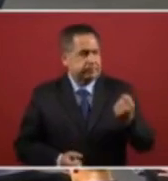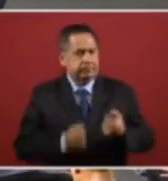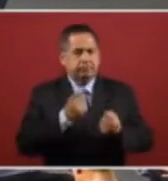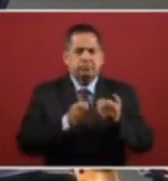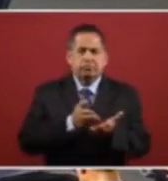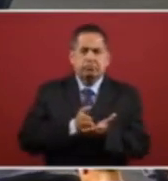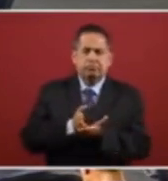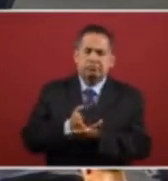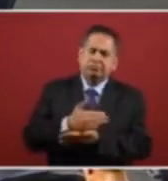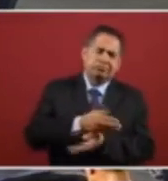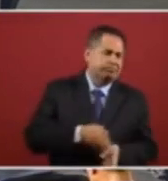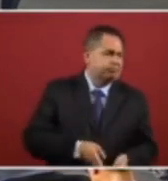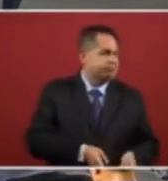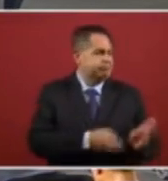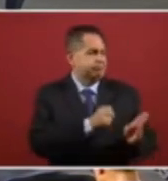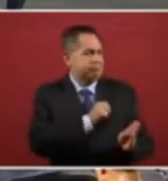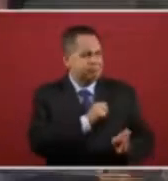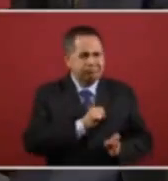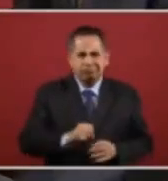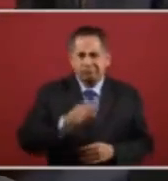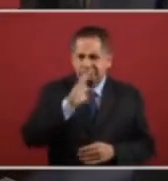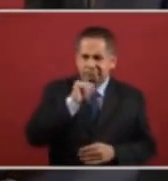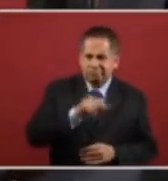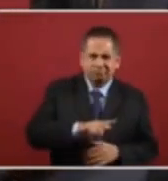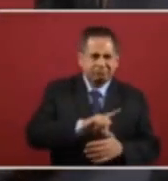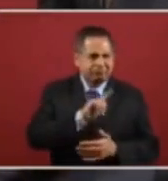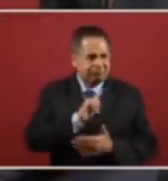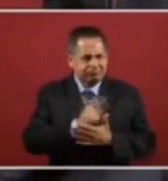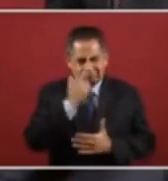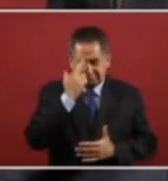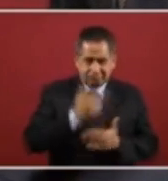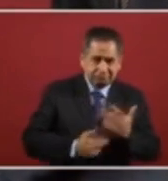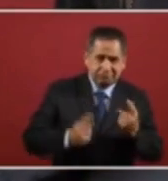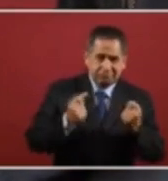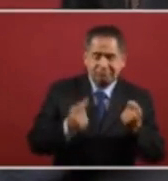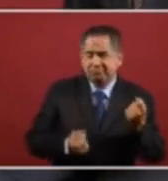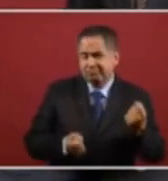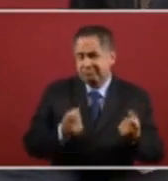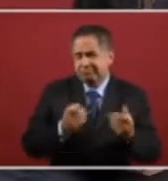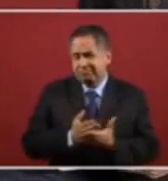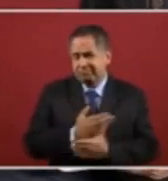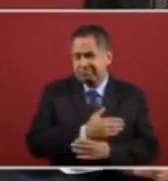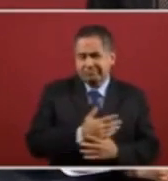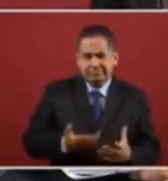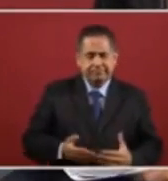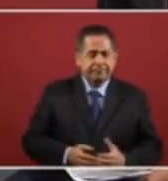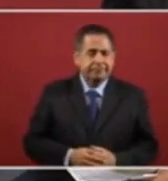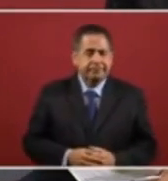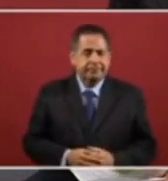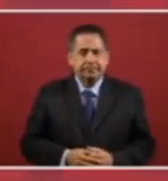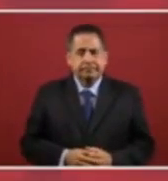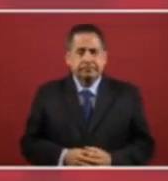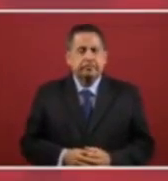to some to take on this road of delinquency.